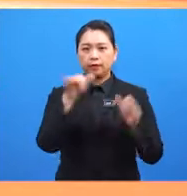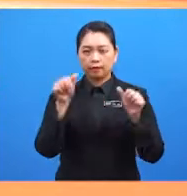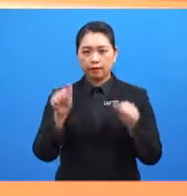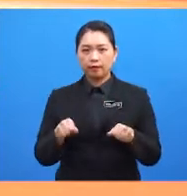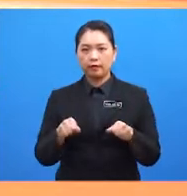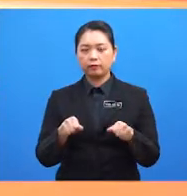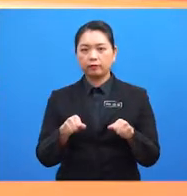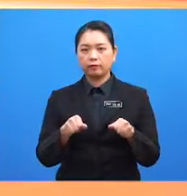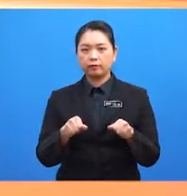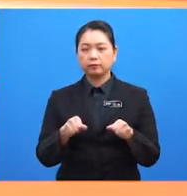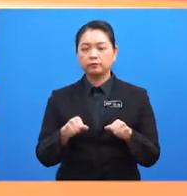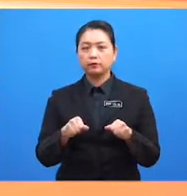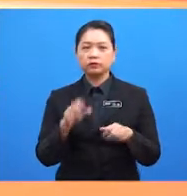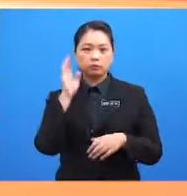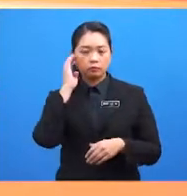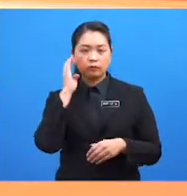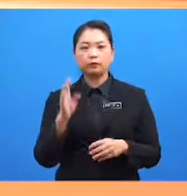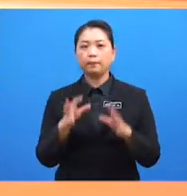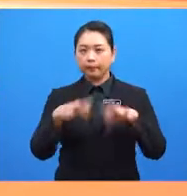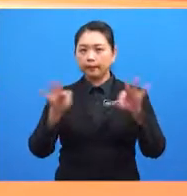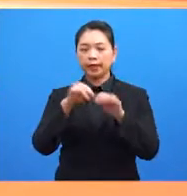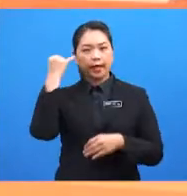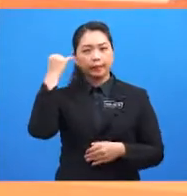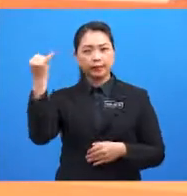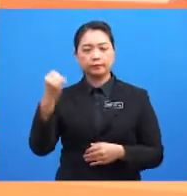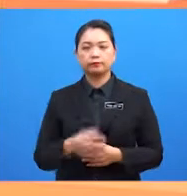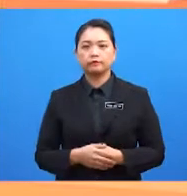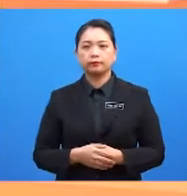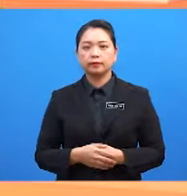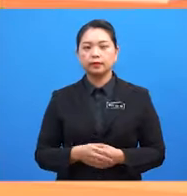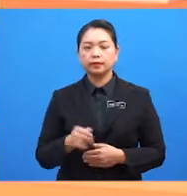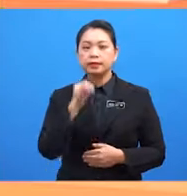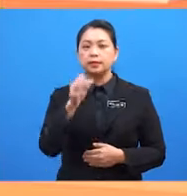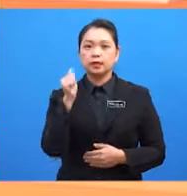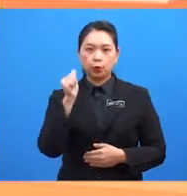assume the main idea of this paragraph. It's a good